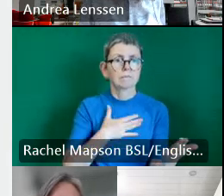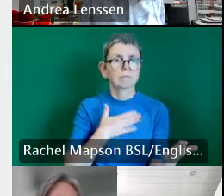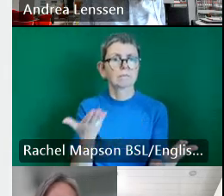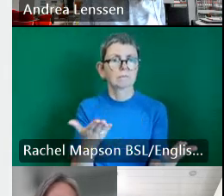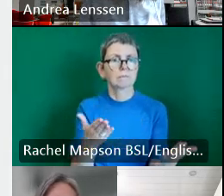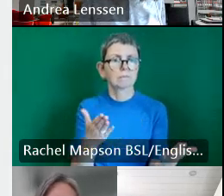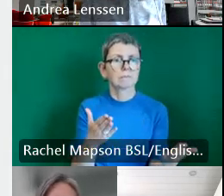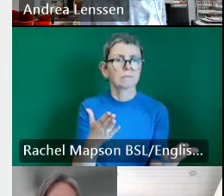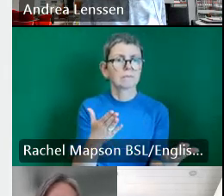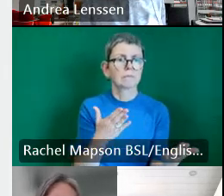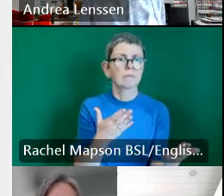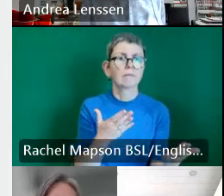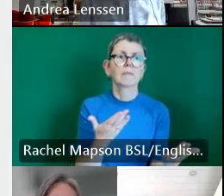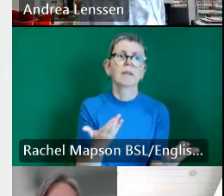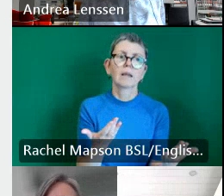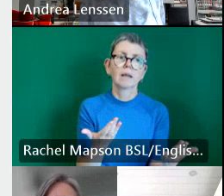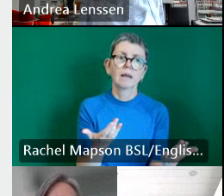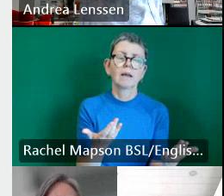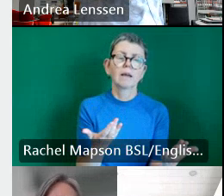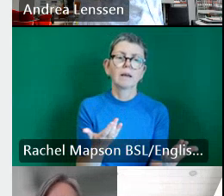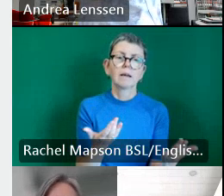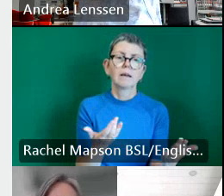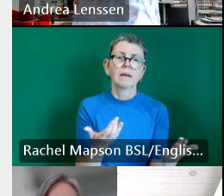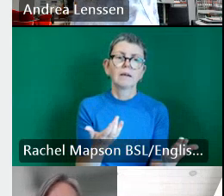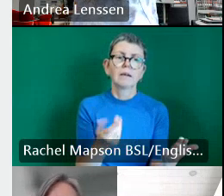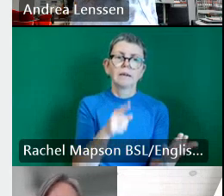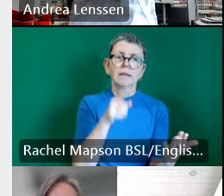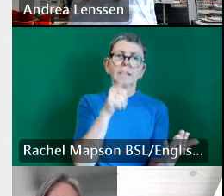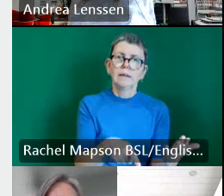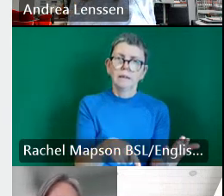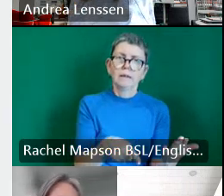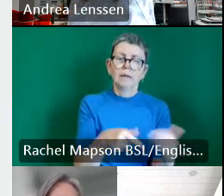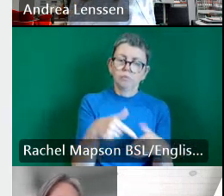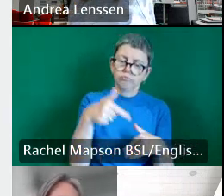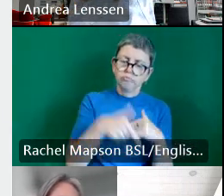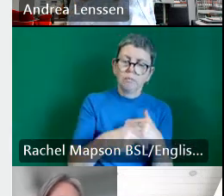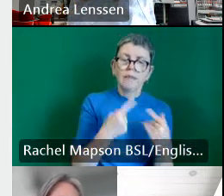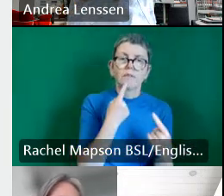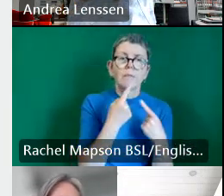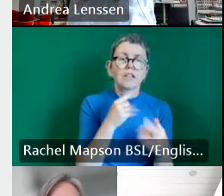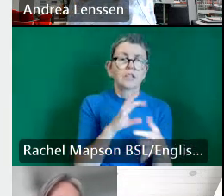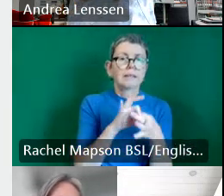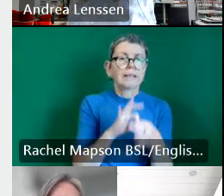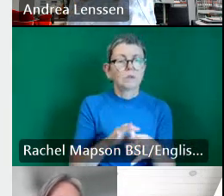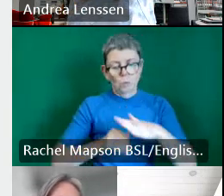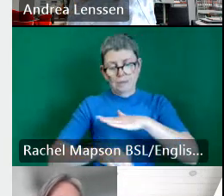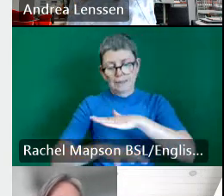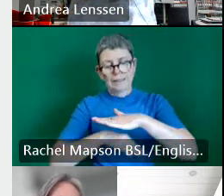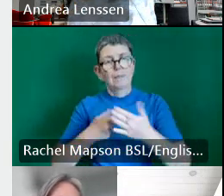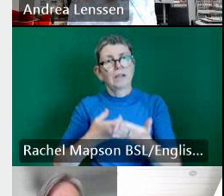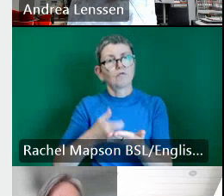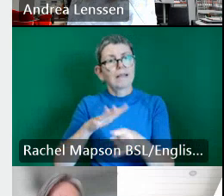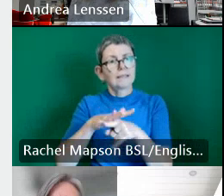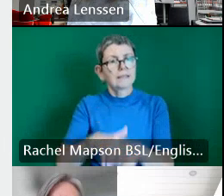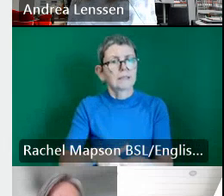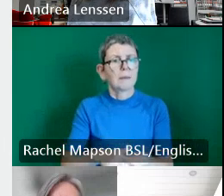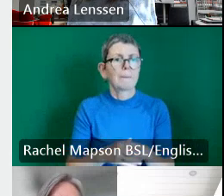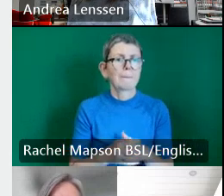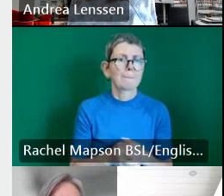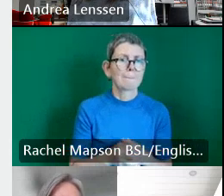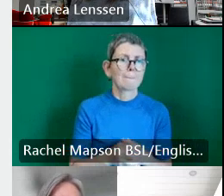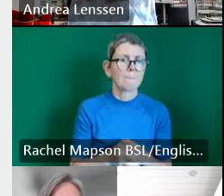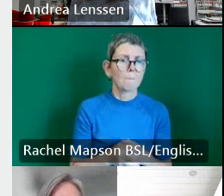show, you know, it will kind of give you some deeper information around systemic racism. Eduardo Bonilla Silva, his book